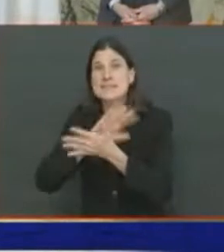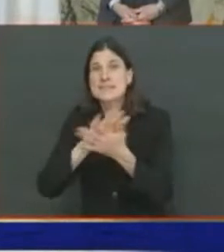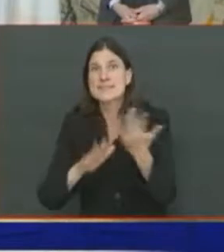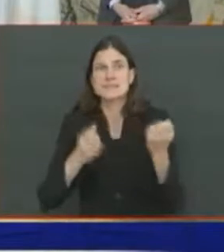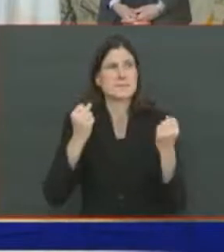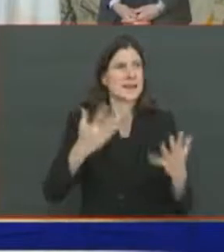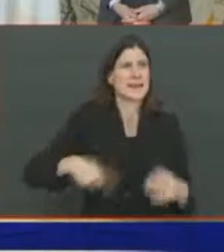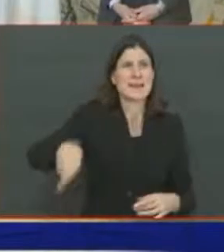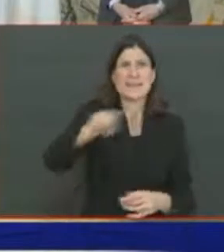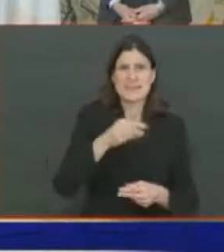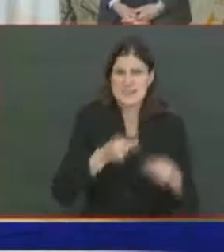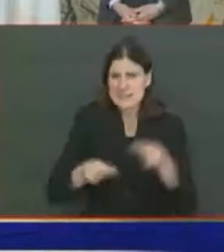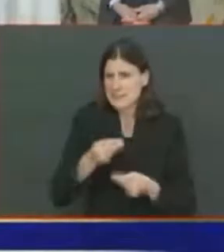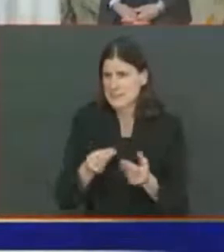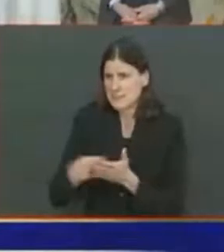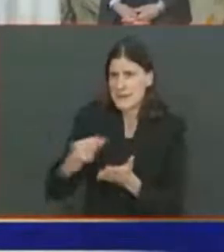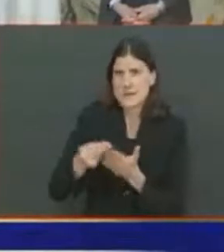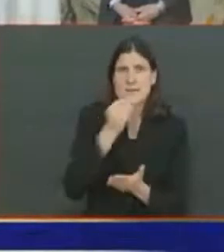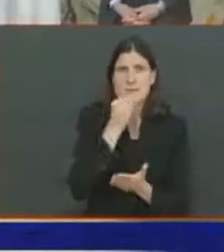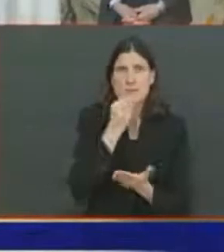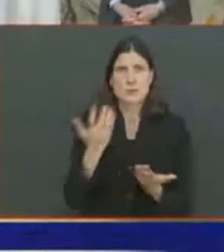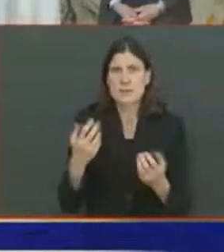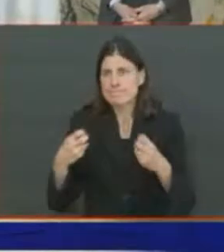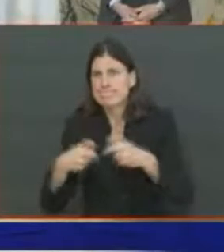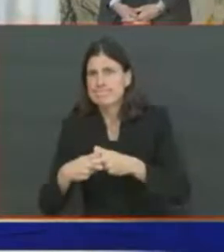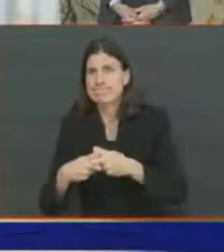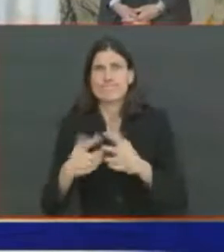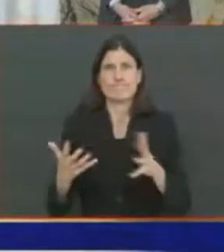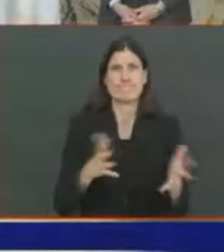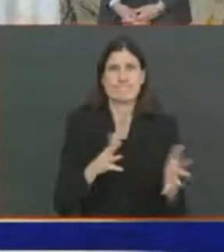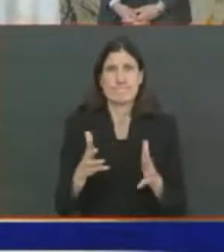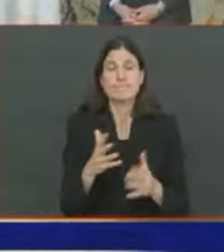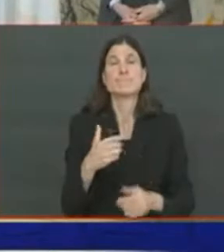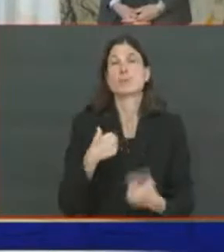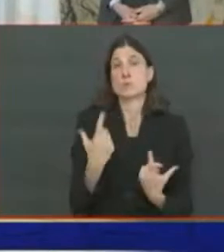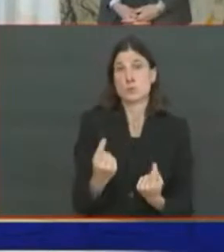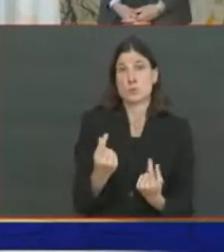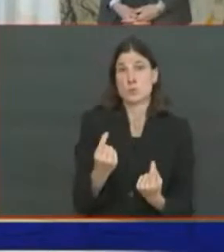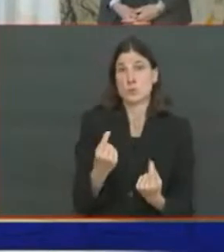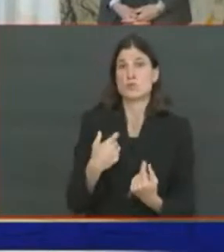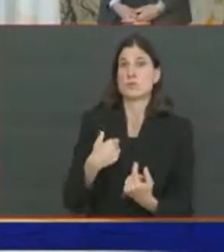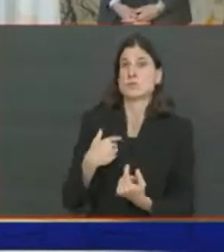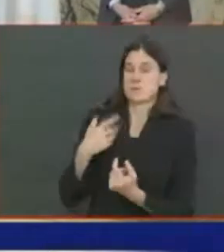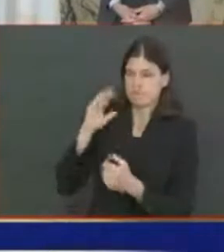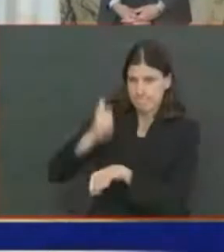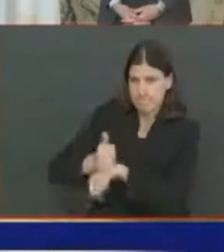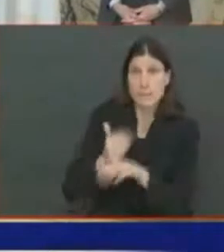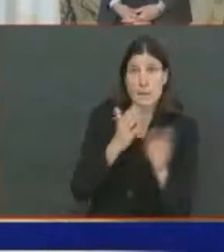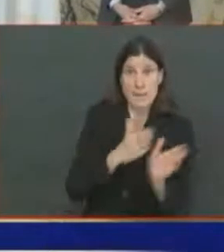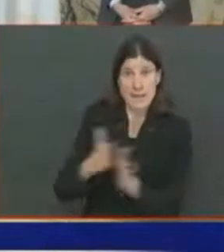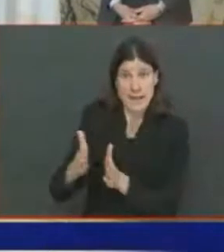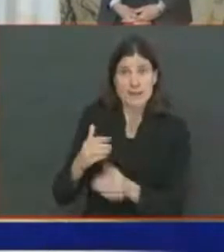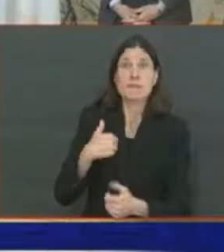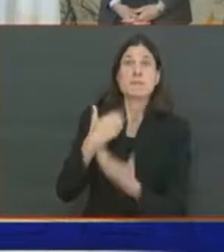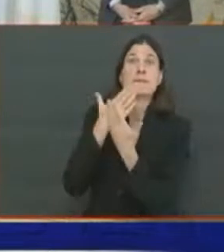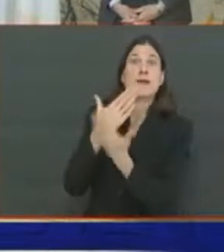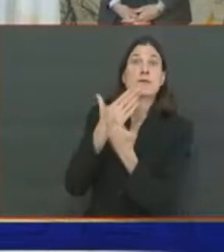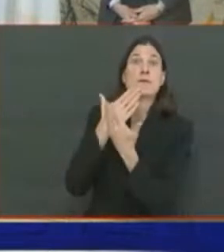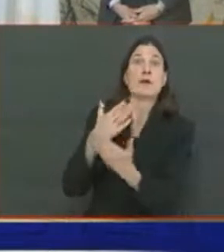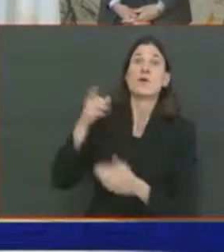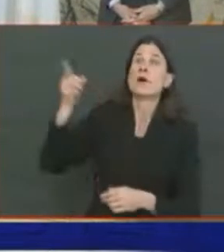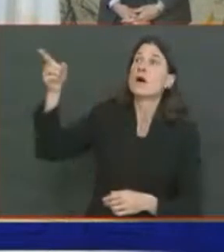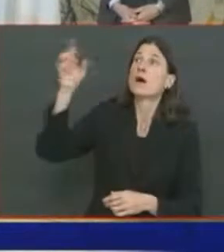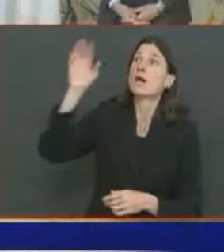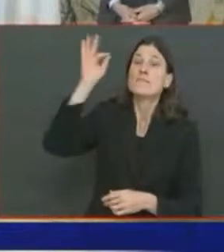now. So I want to again thank Rhode Island's amazing federal delegation led by Senator